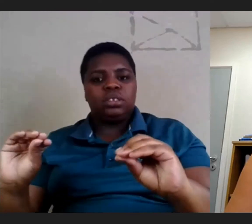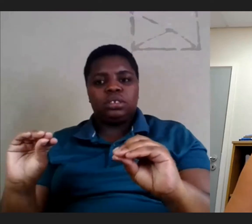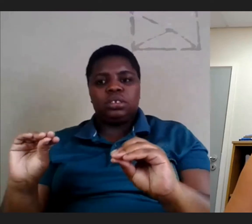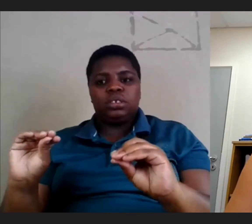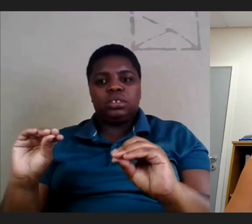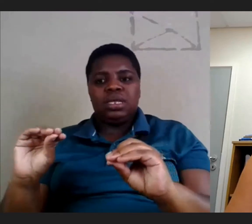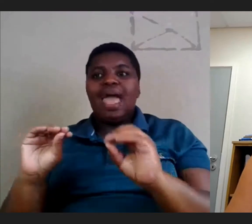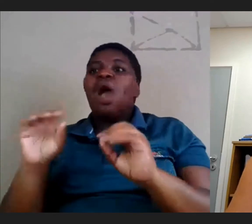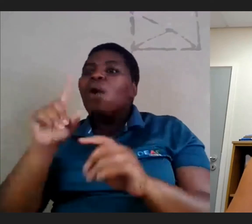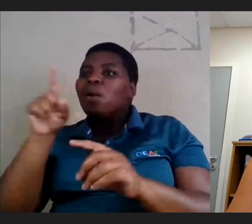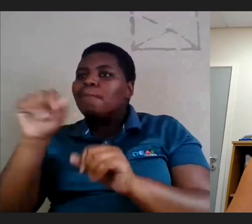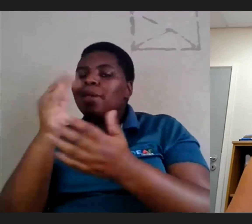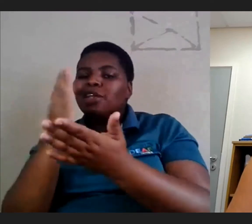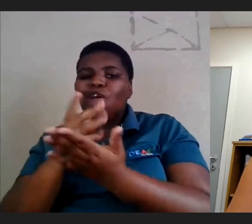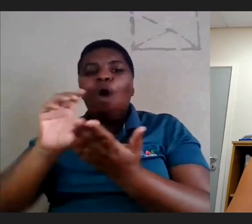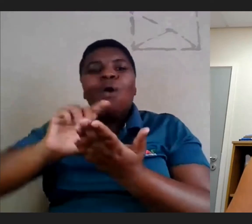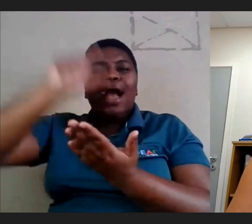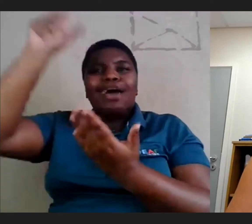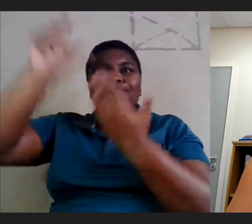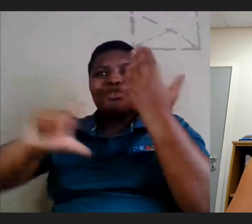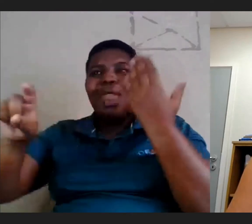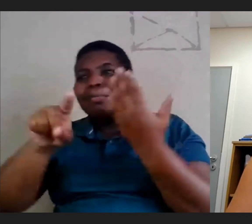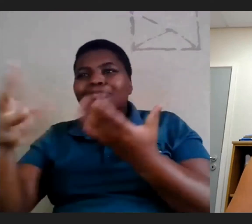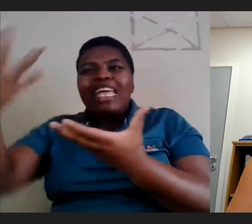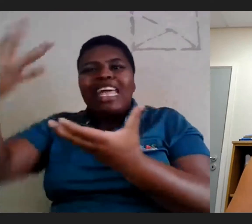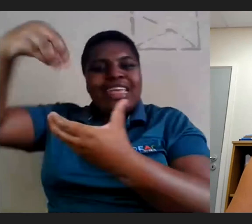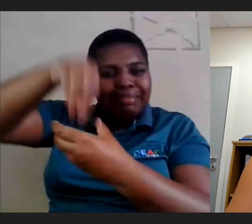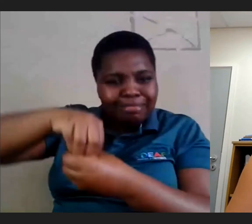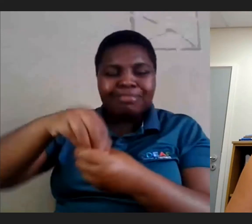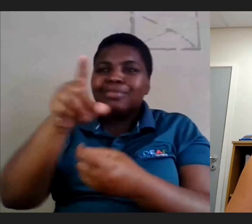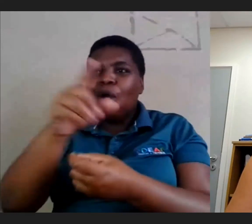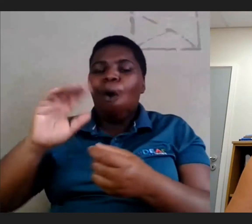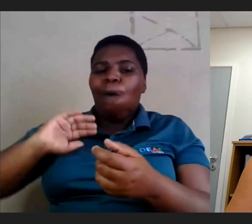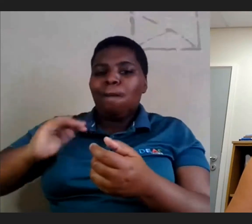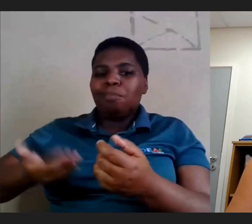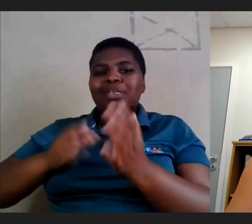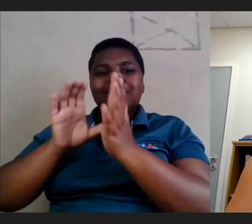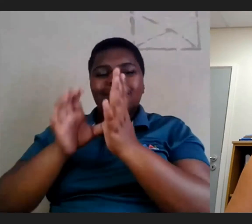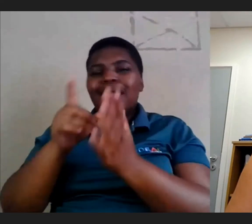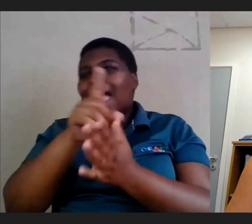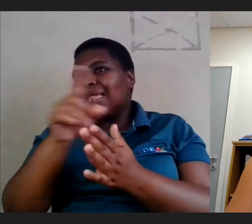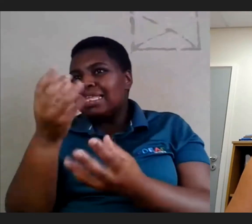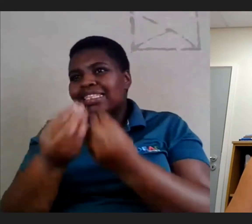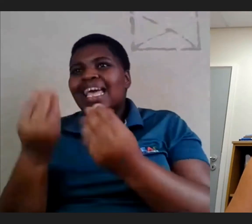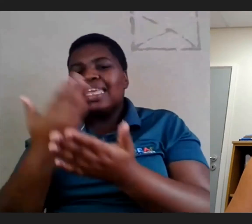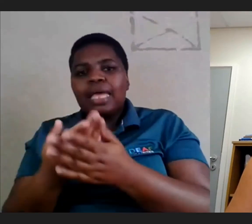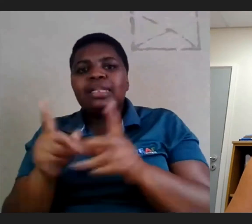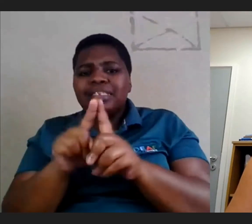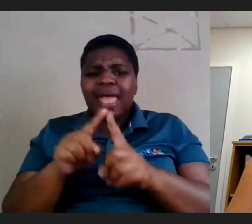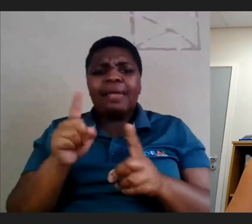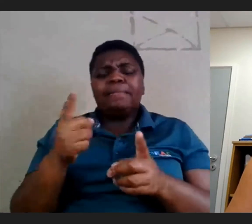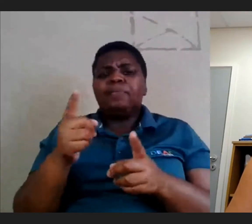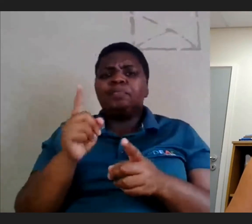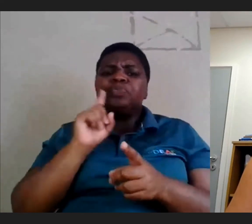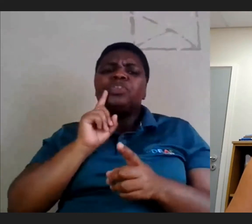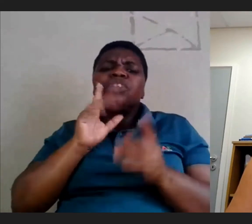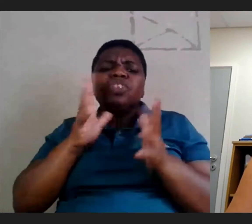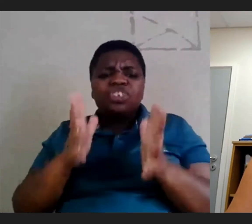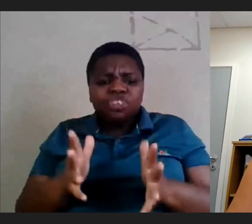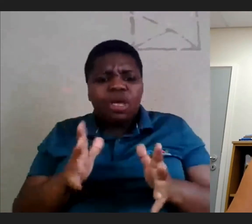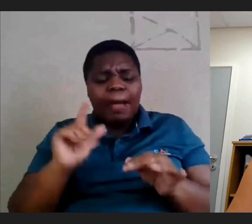included in the curriculum also for those children that have disabilities. And for that, a teacher needs to learn how to apply